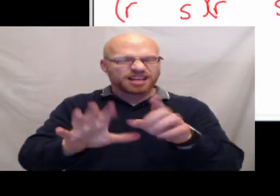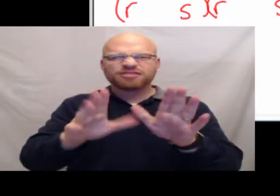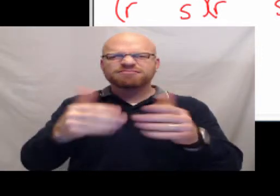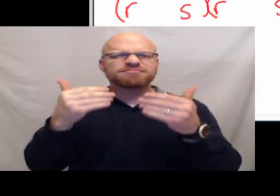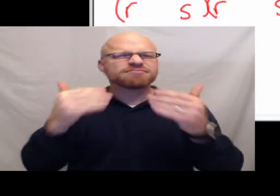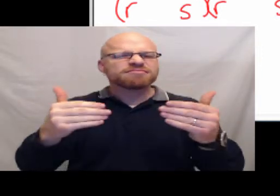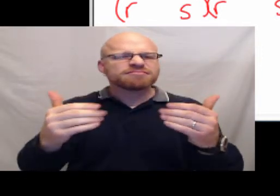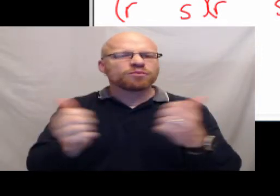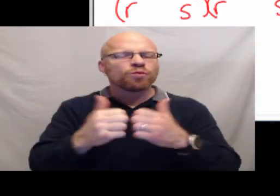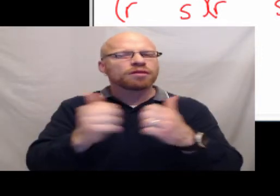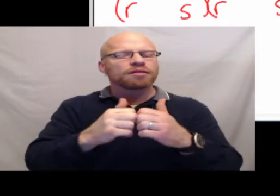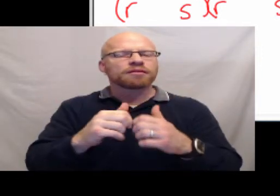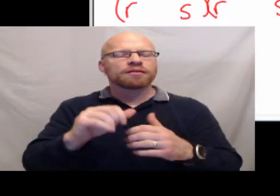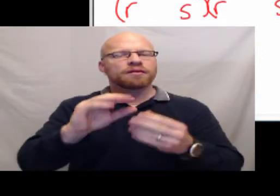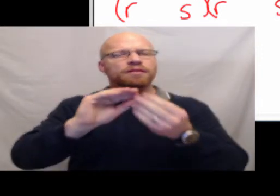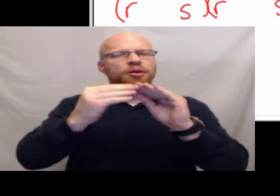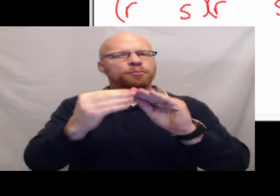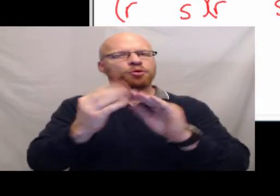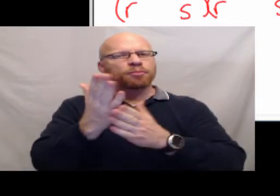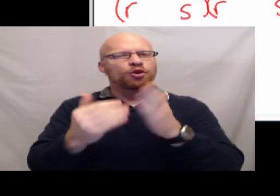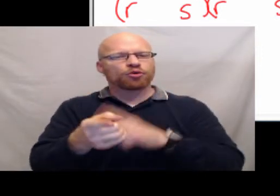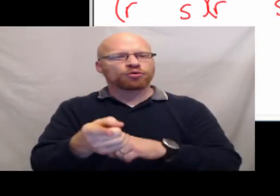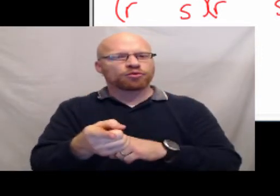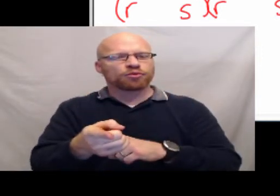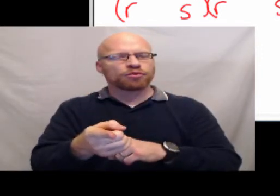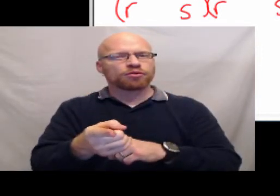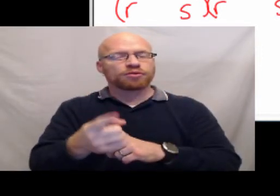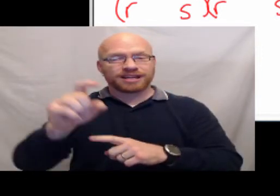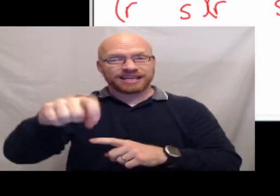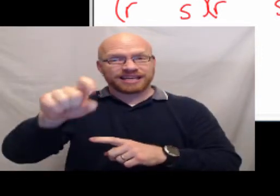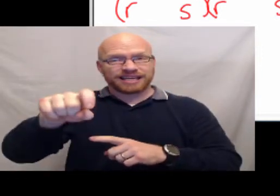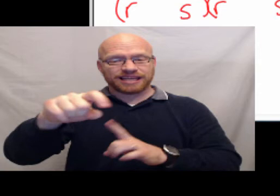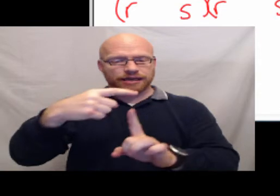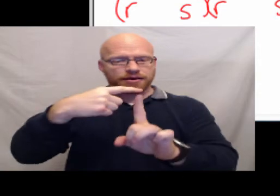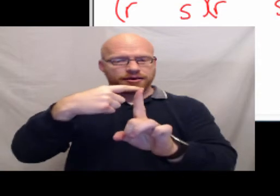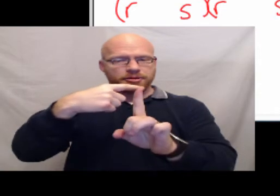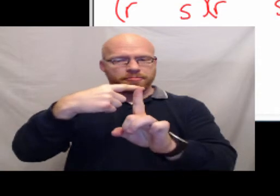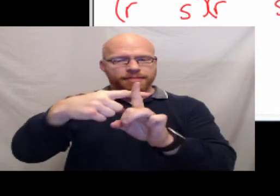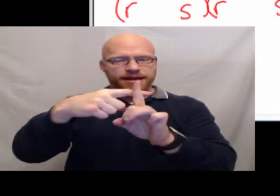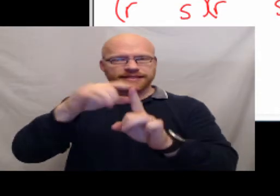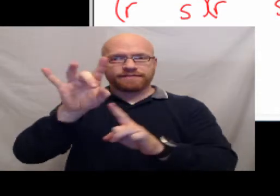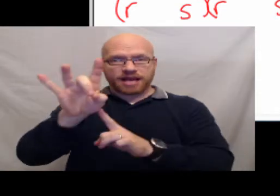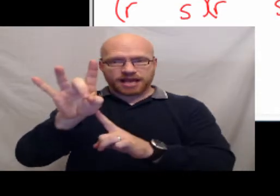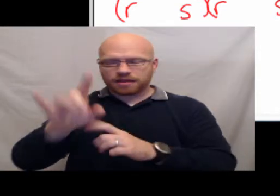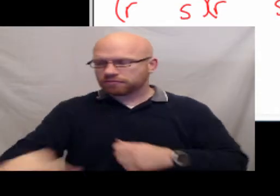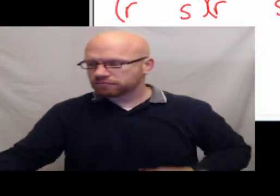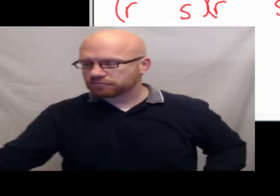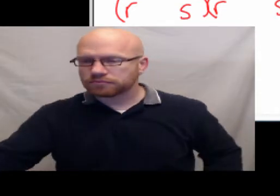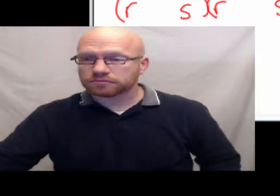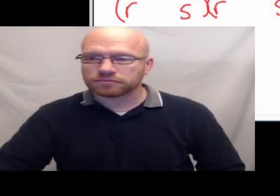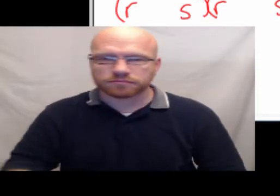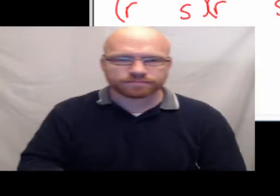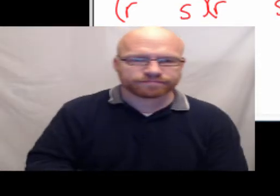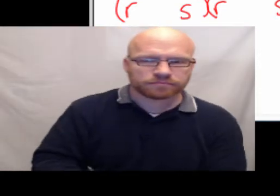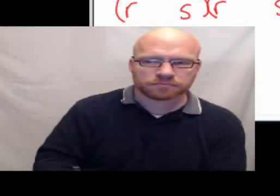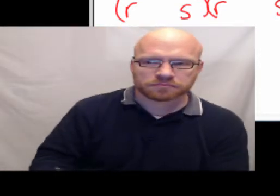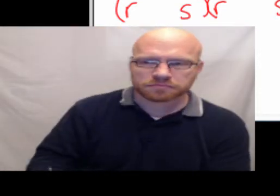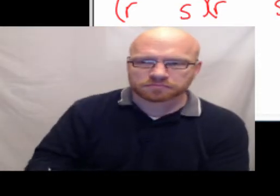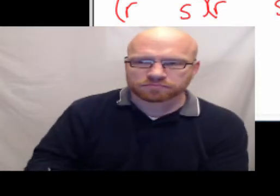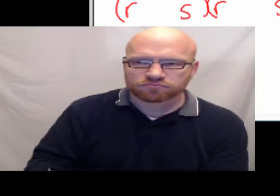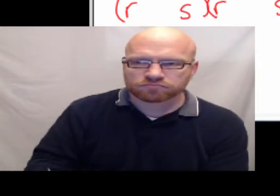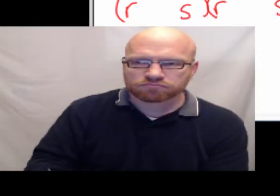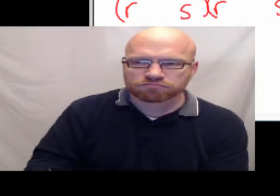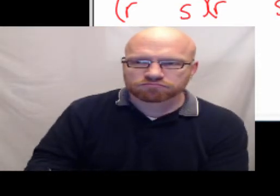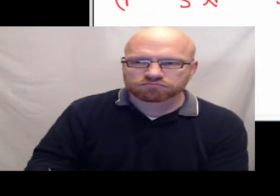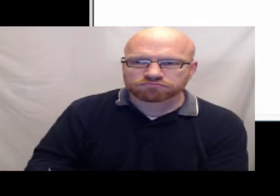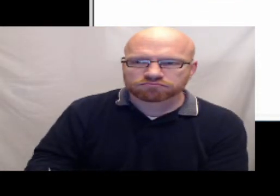Well, once we put this down, it becomes the same process we had before. We need the last term to multiply to be positive